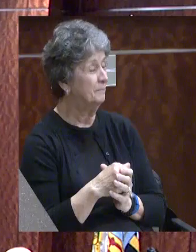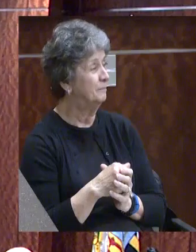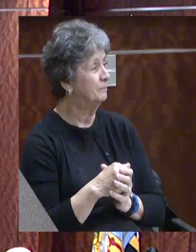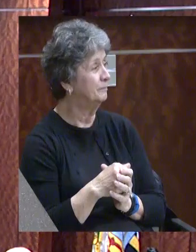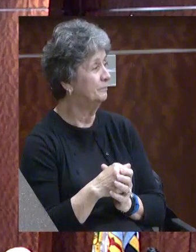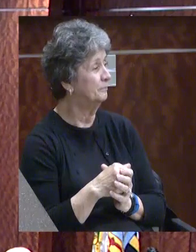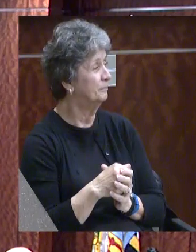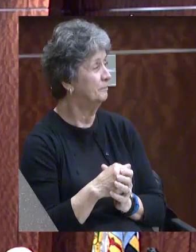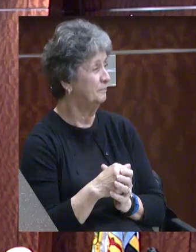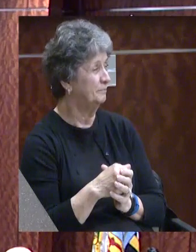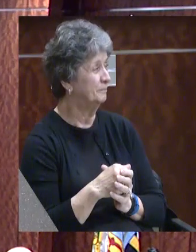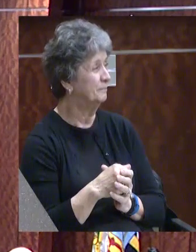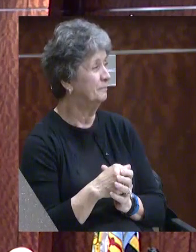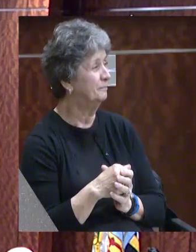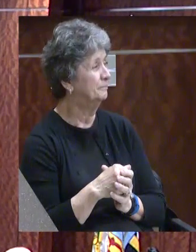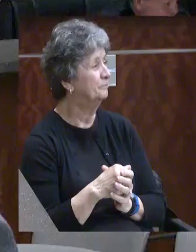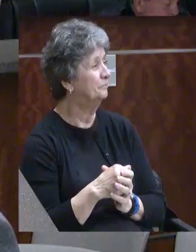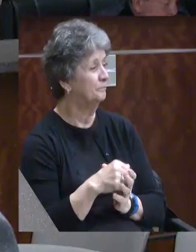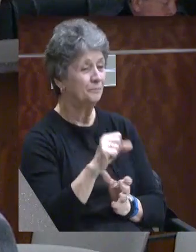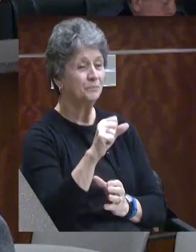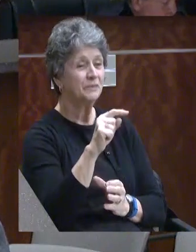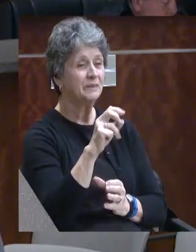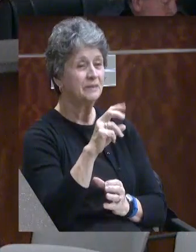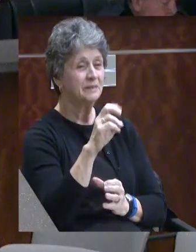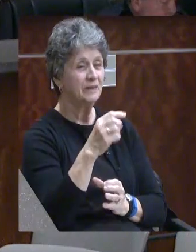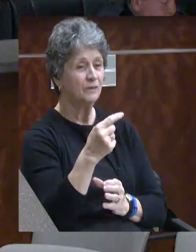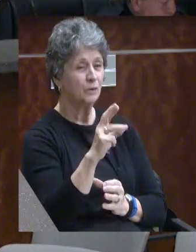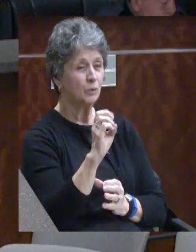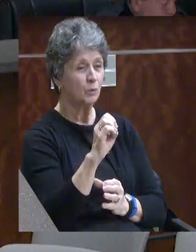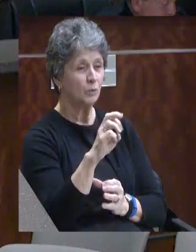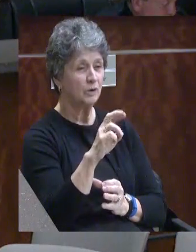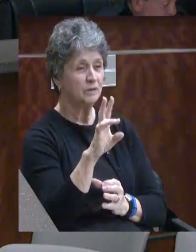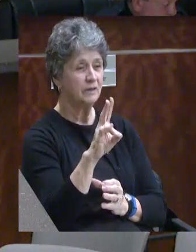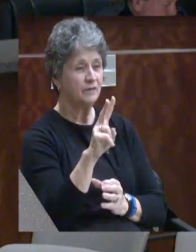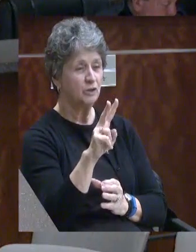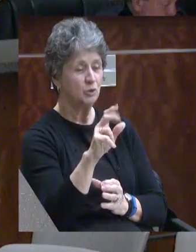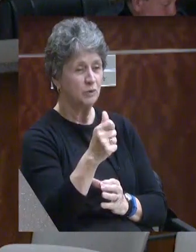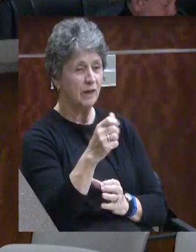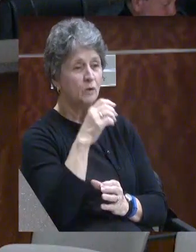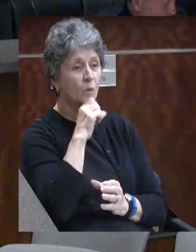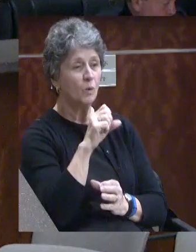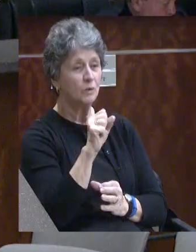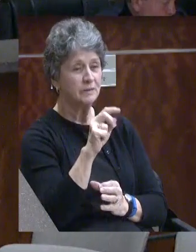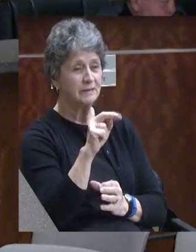Didn't turn green. There you go. Steve Greer, 7210 Old Sandy Spring Road.